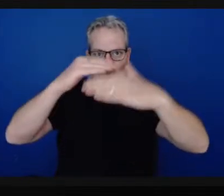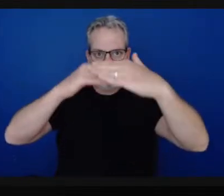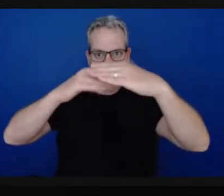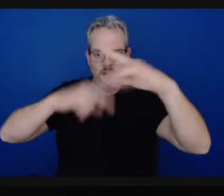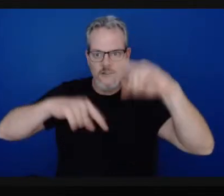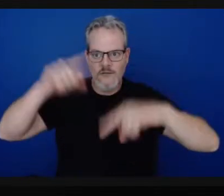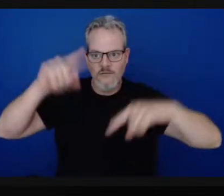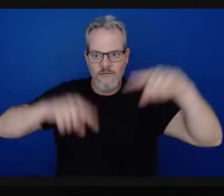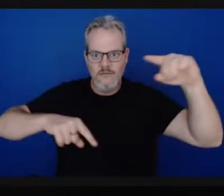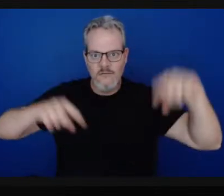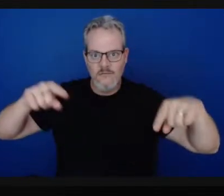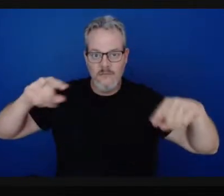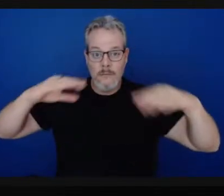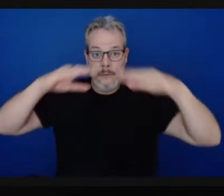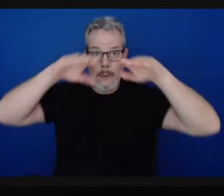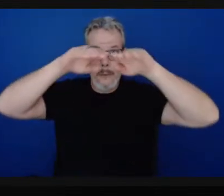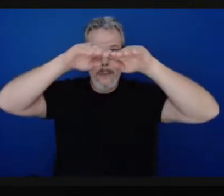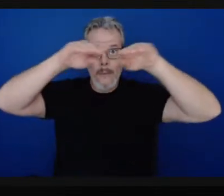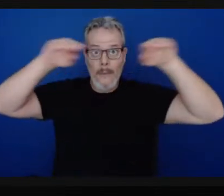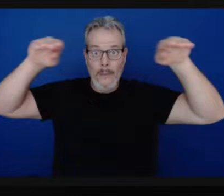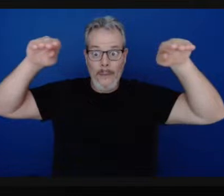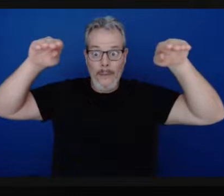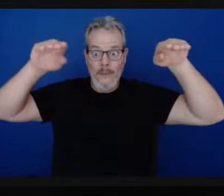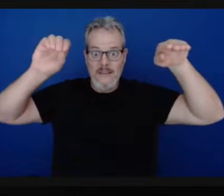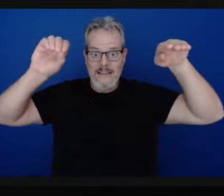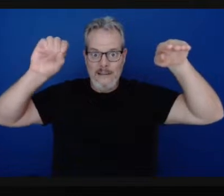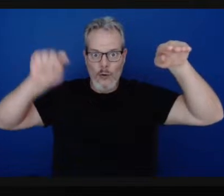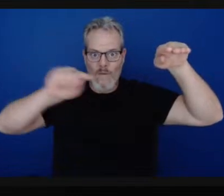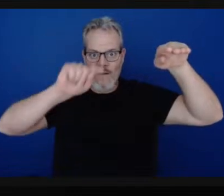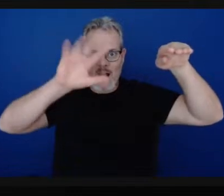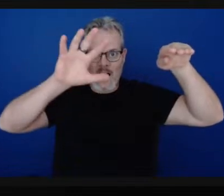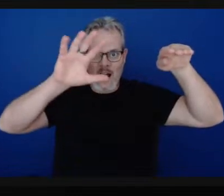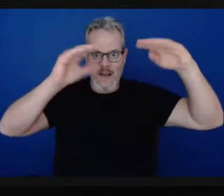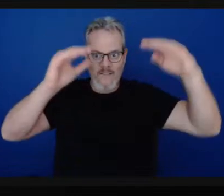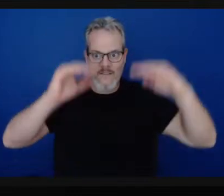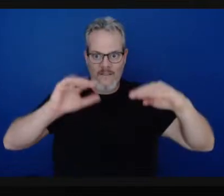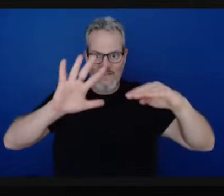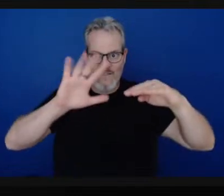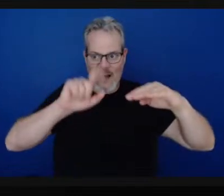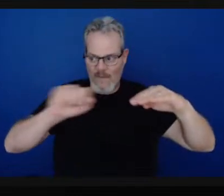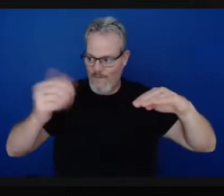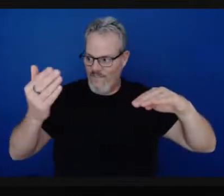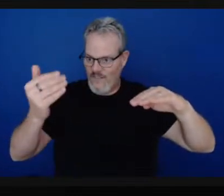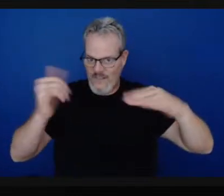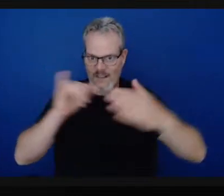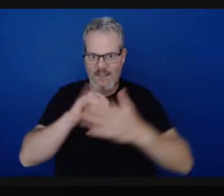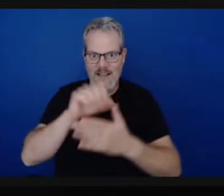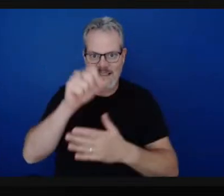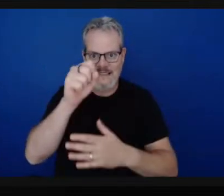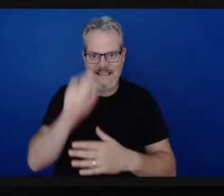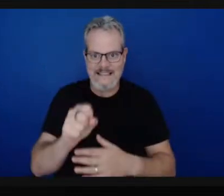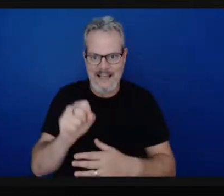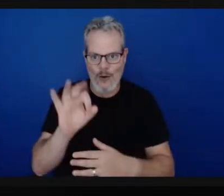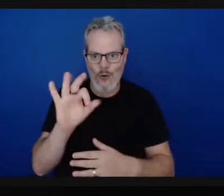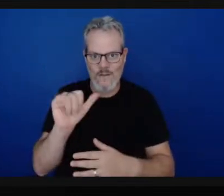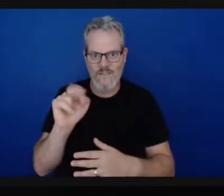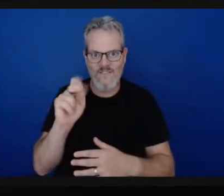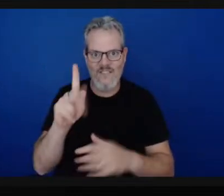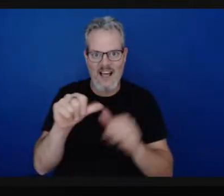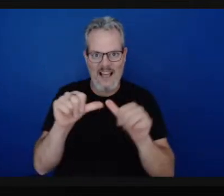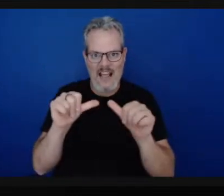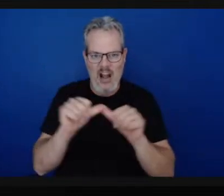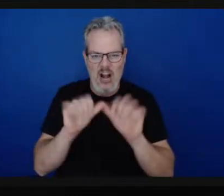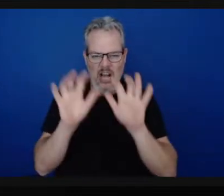upper level right here, 0 to 5. 5 to 15, this is the south flank area. There's all the south flank moving, all the patches of